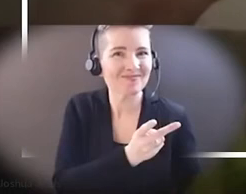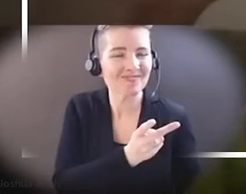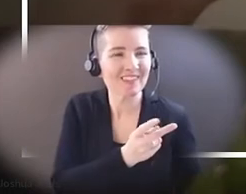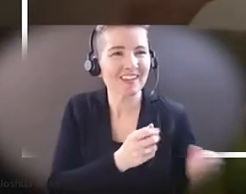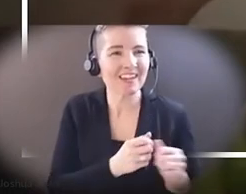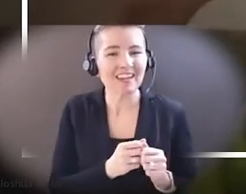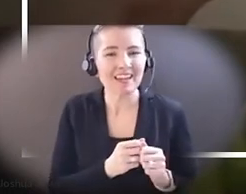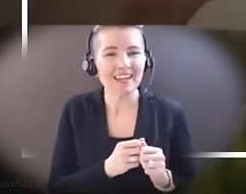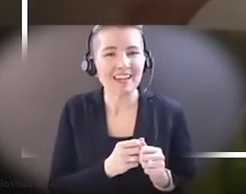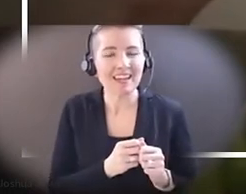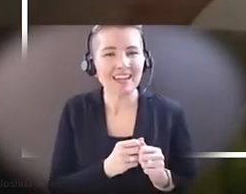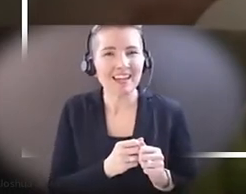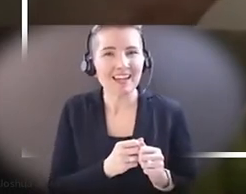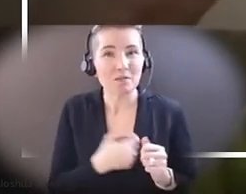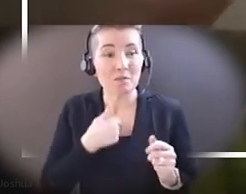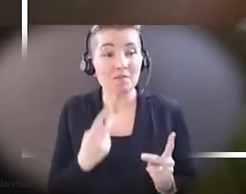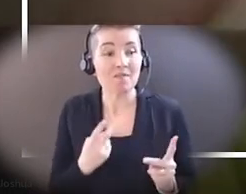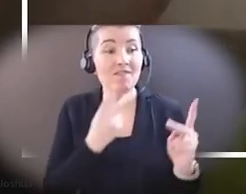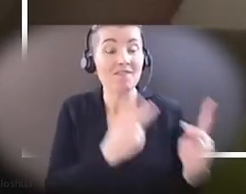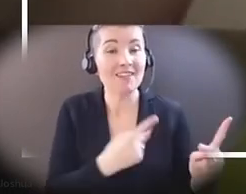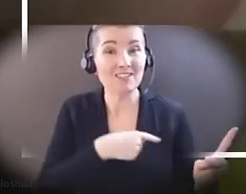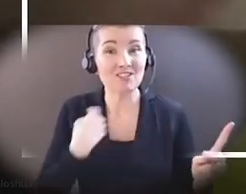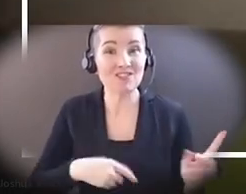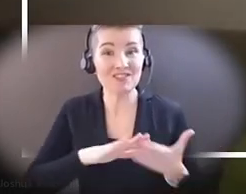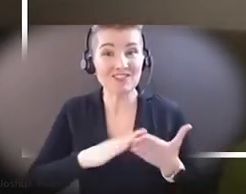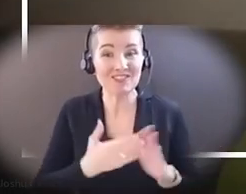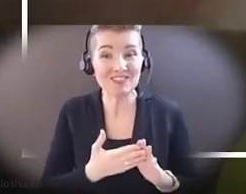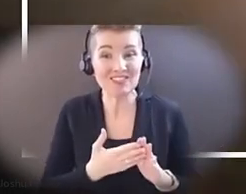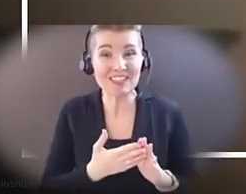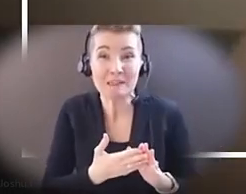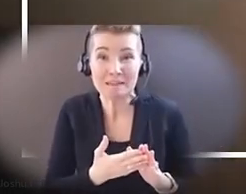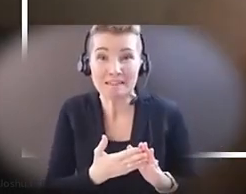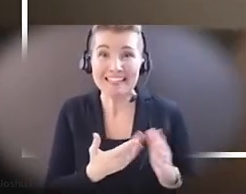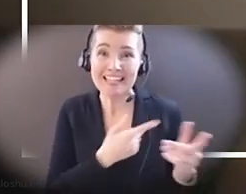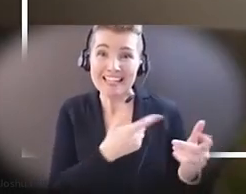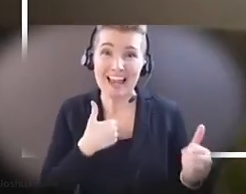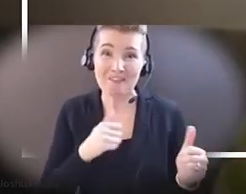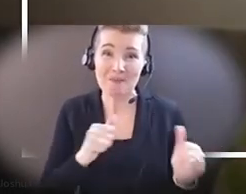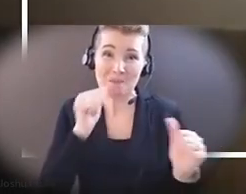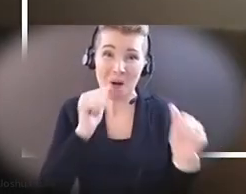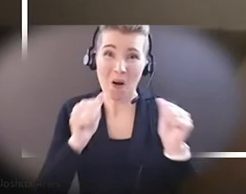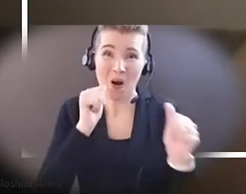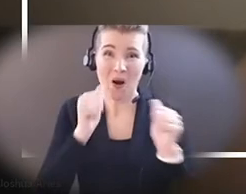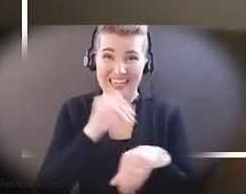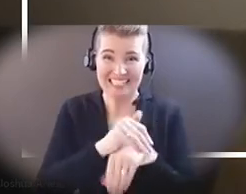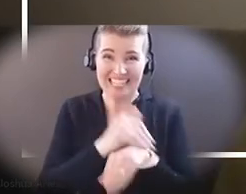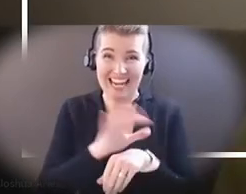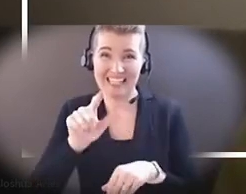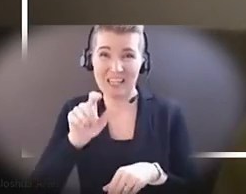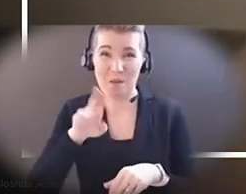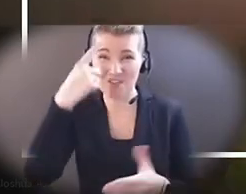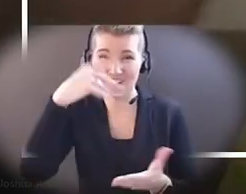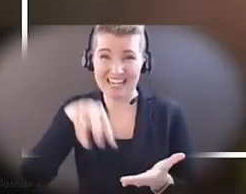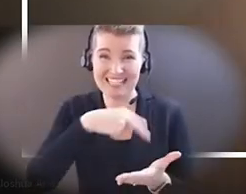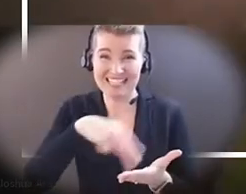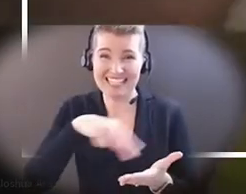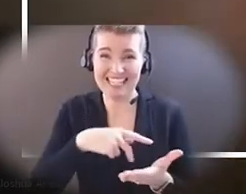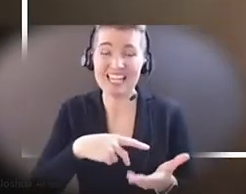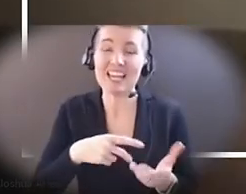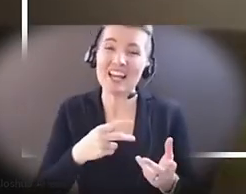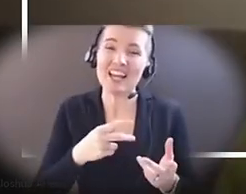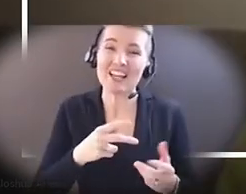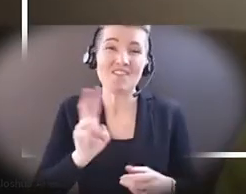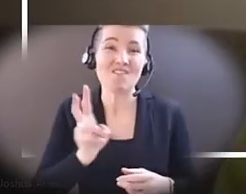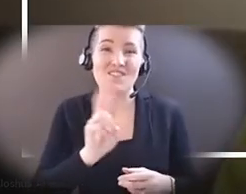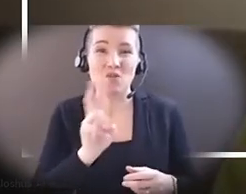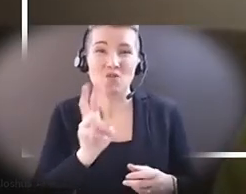visit Chinatown really is actually to go visit like the nightclub there in Fortune. all the Vancouverites here probably know what that